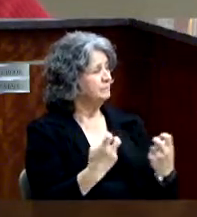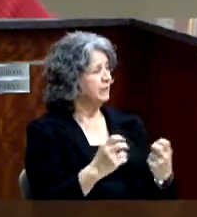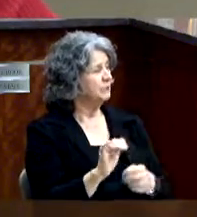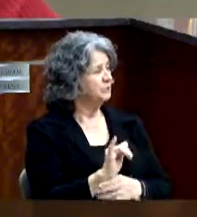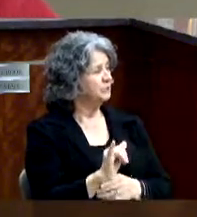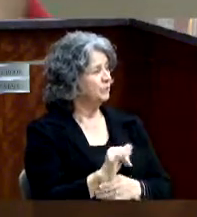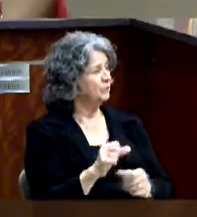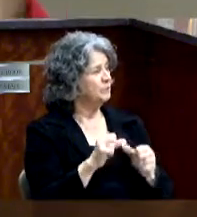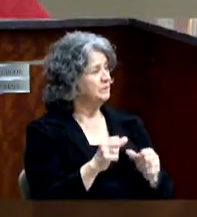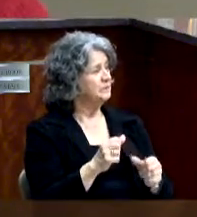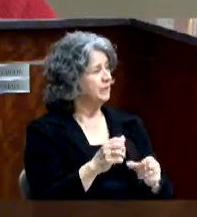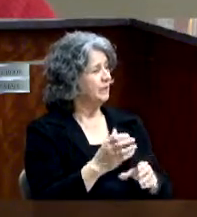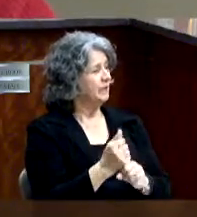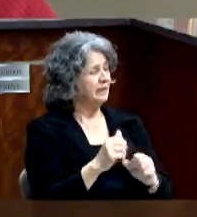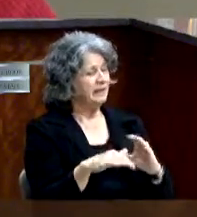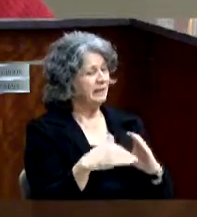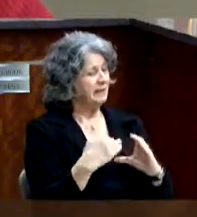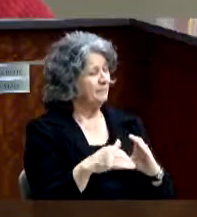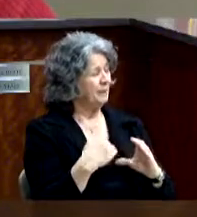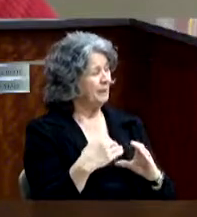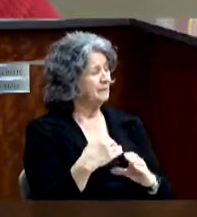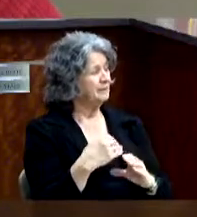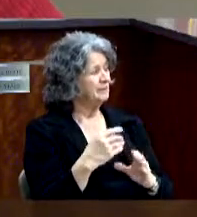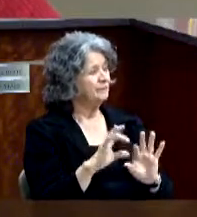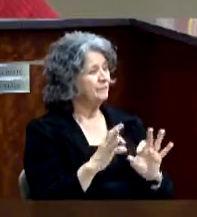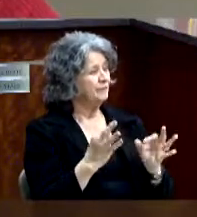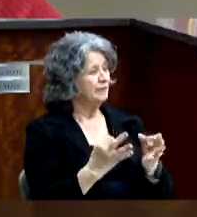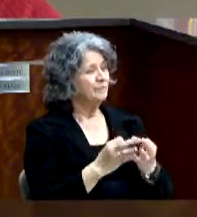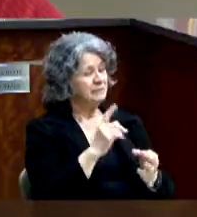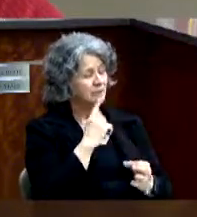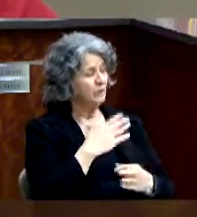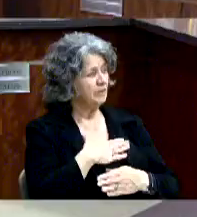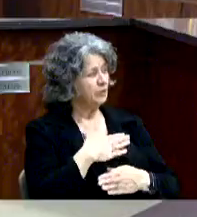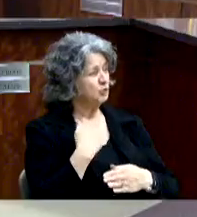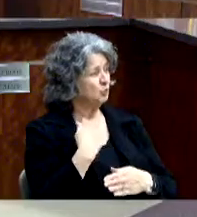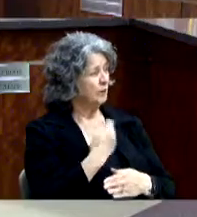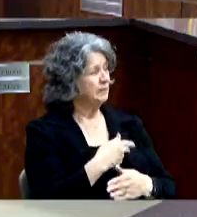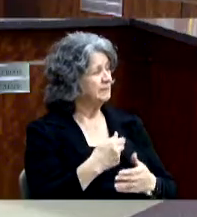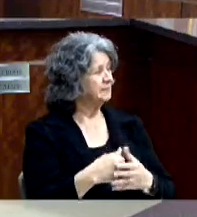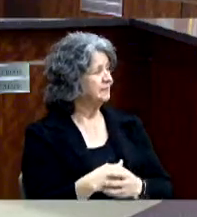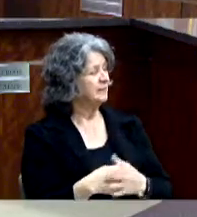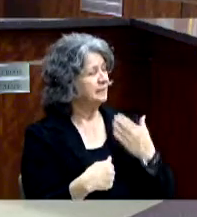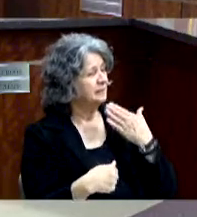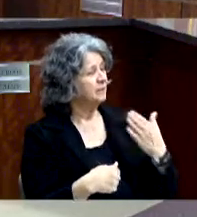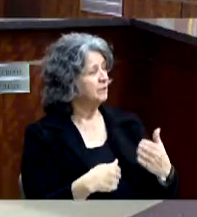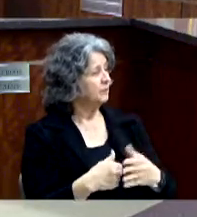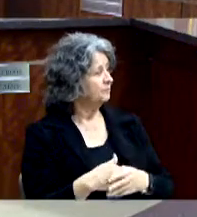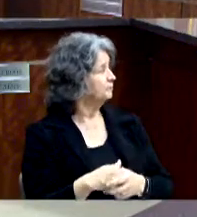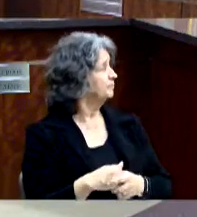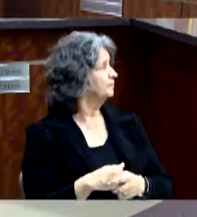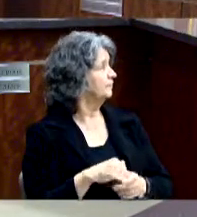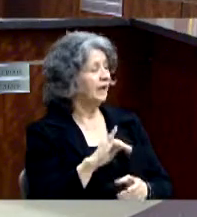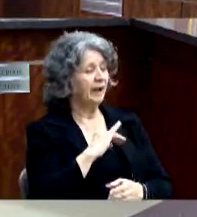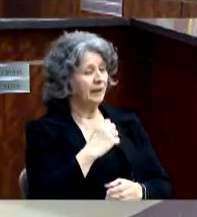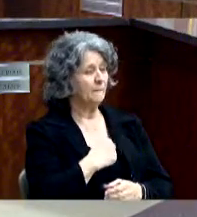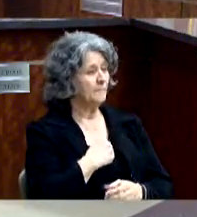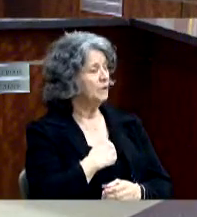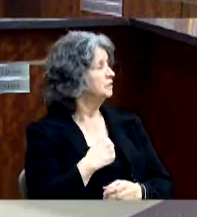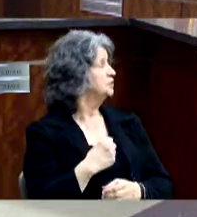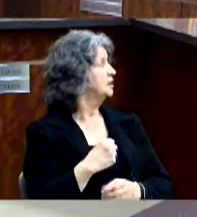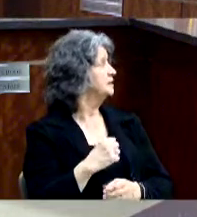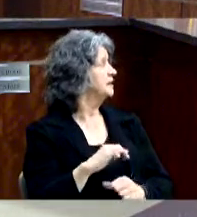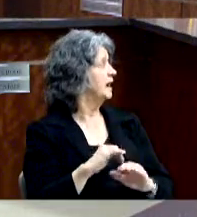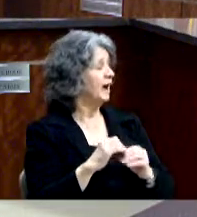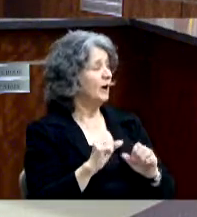people that really enjoyed all of us that spoke. Thank you. Thank you. Actually, I apologize. How could I forget